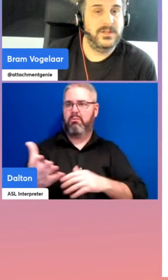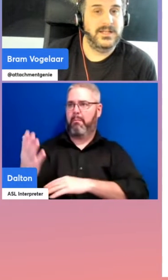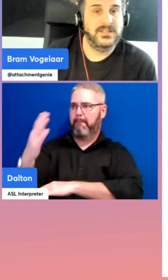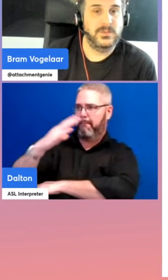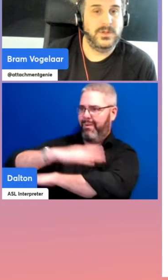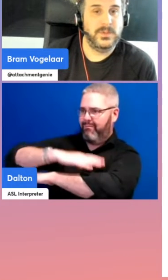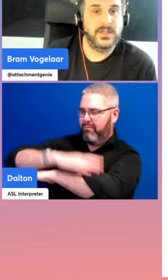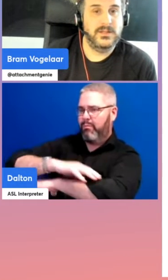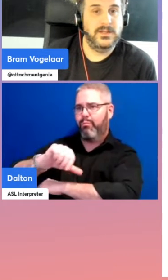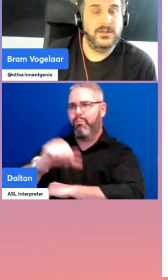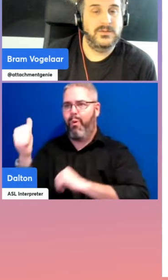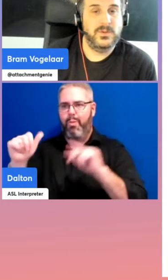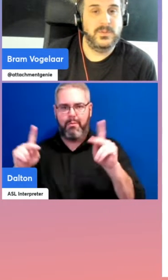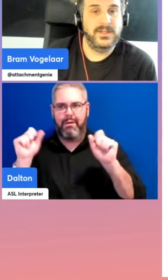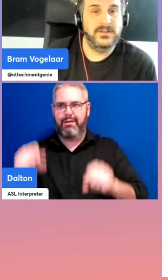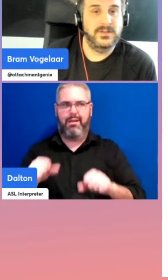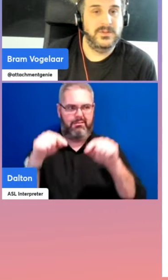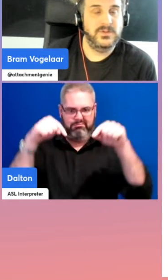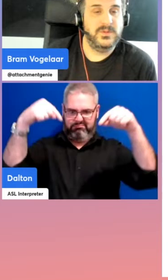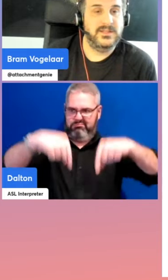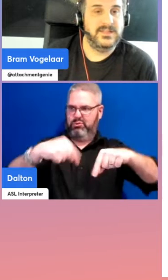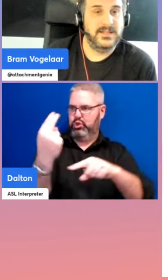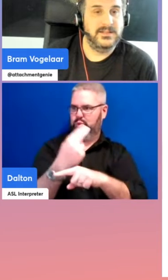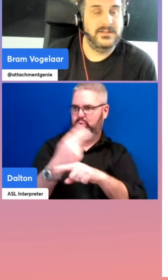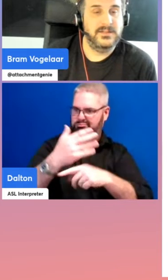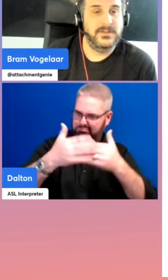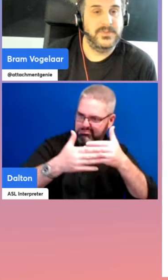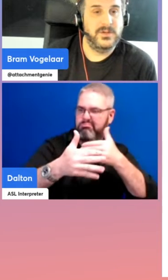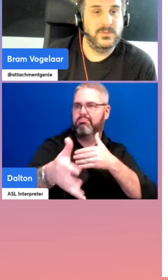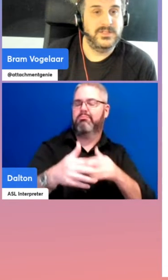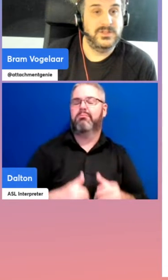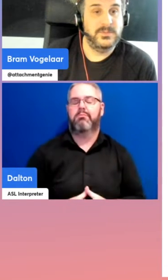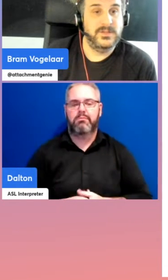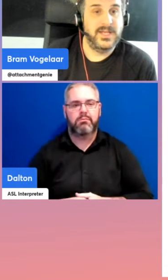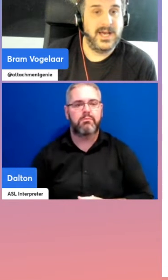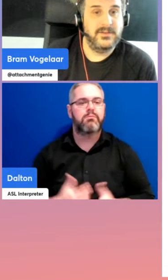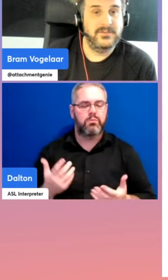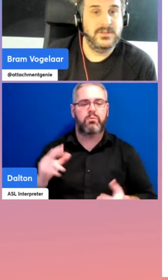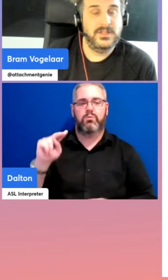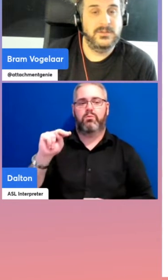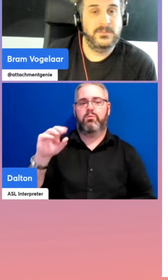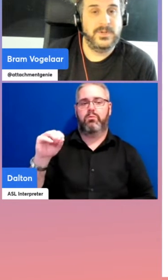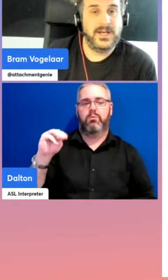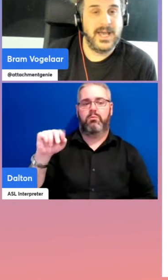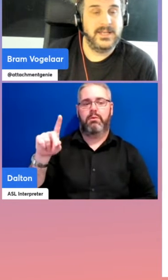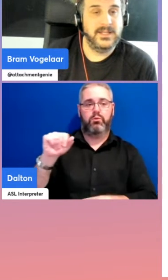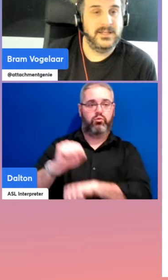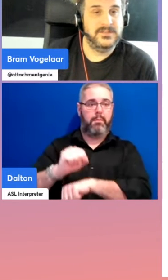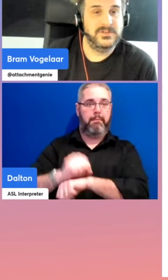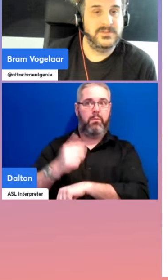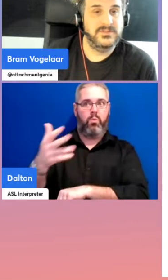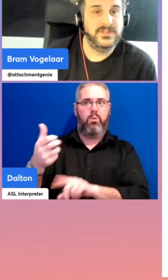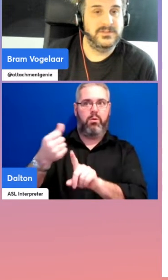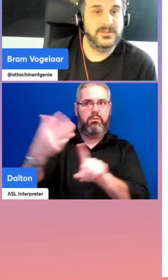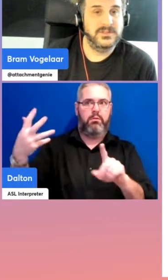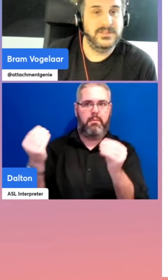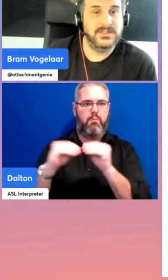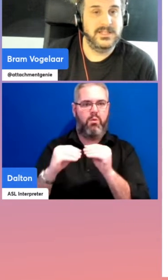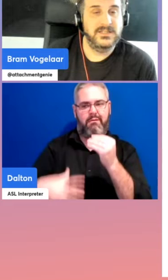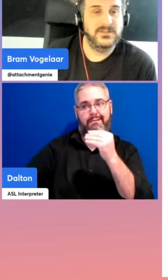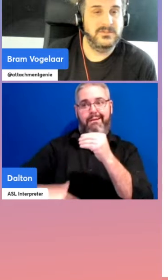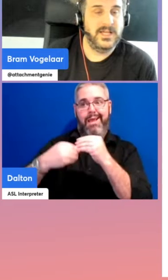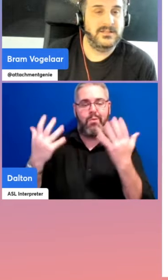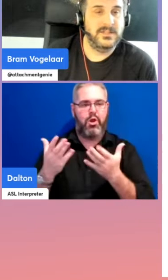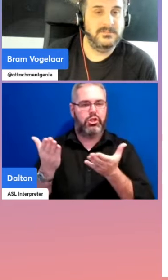other people can actually work with it? So what we need to do is we extend the Nomad job that we have by adding a service resource.